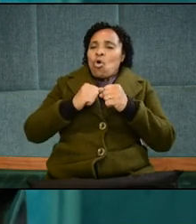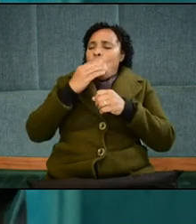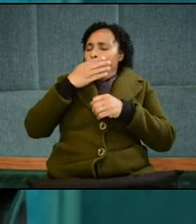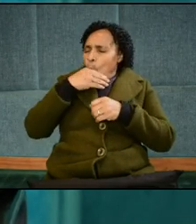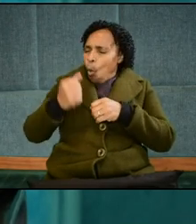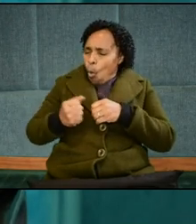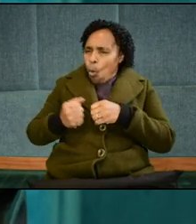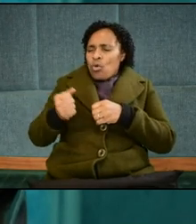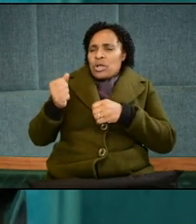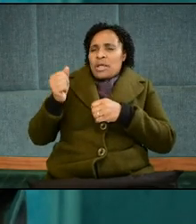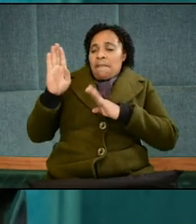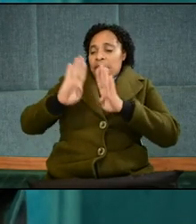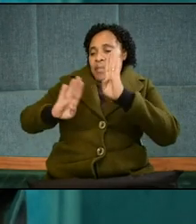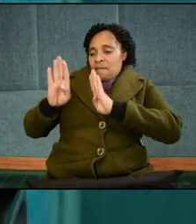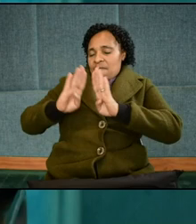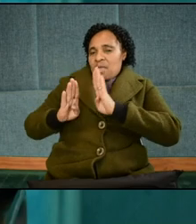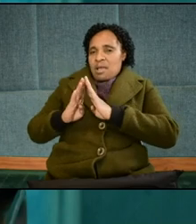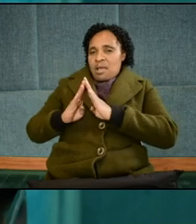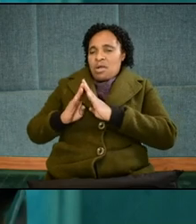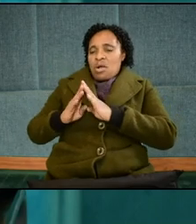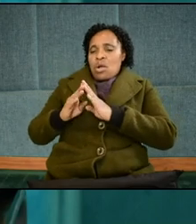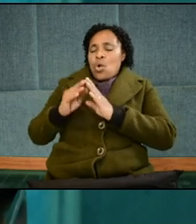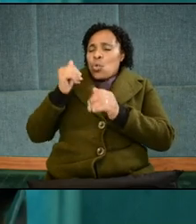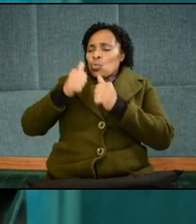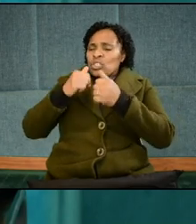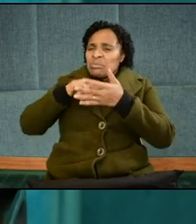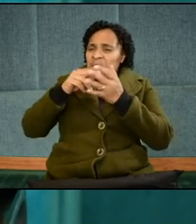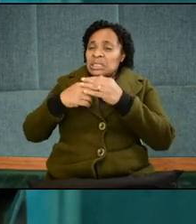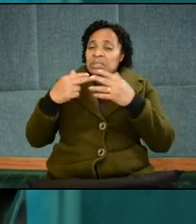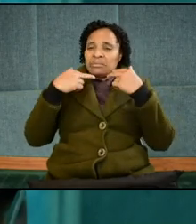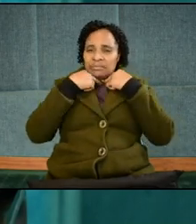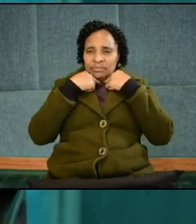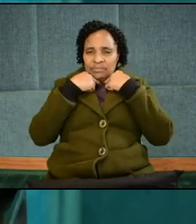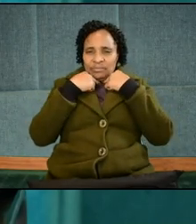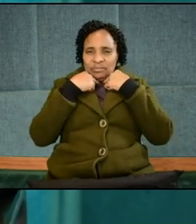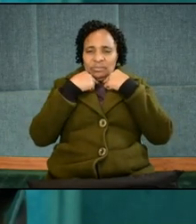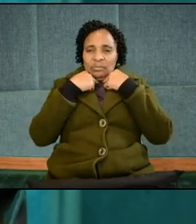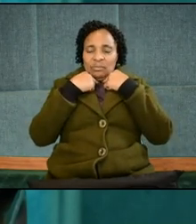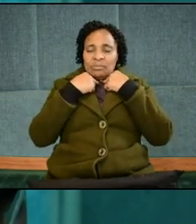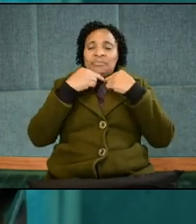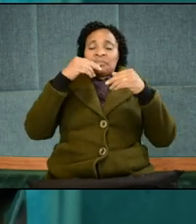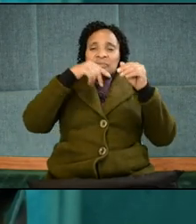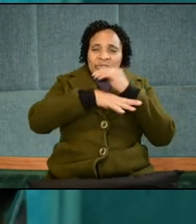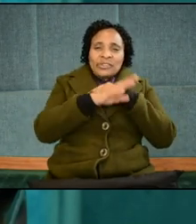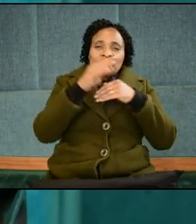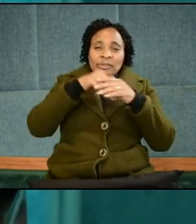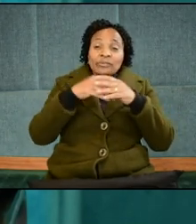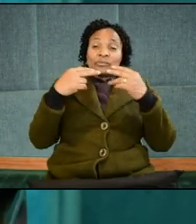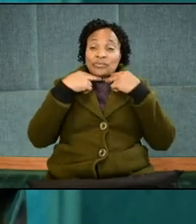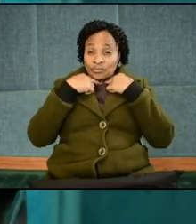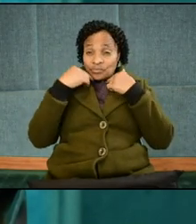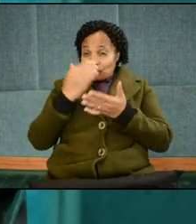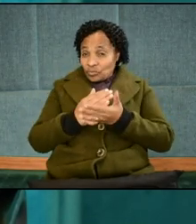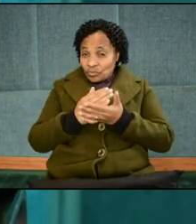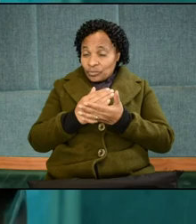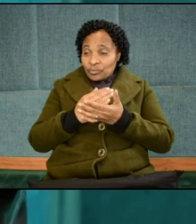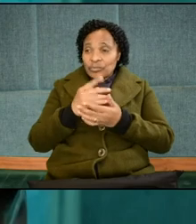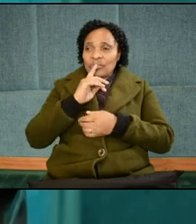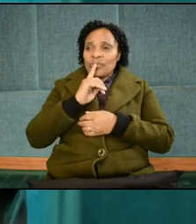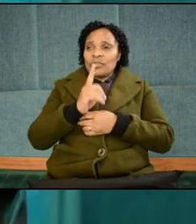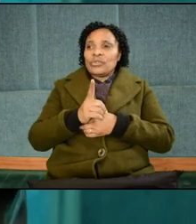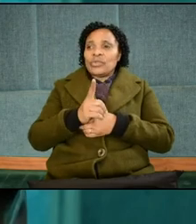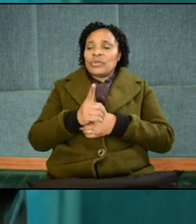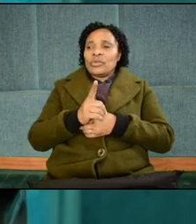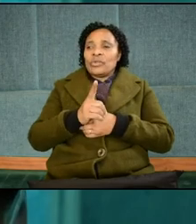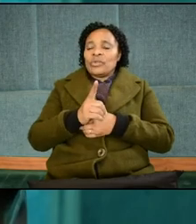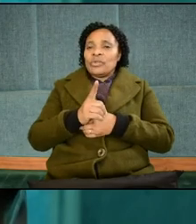Latin means slavery. So you are entering slavery. So